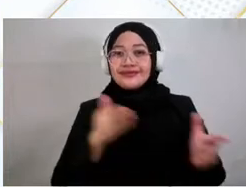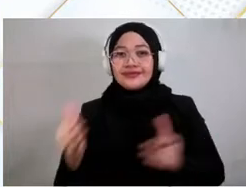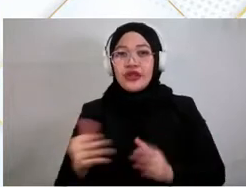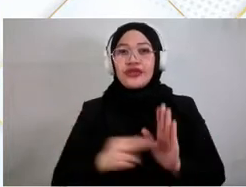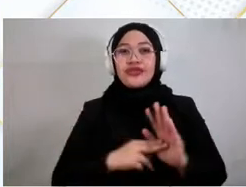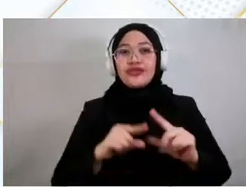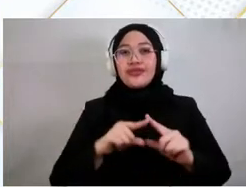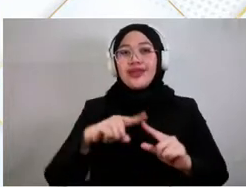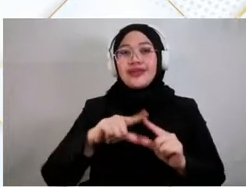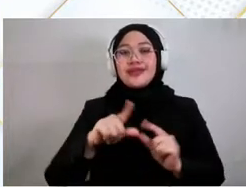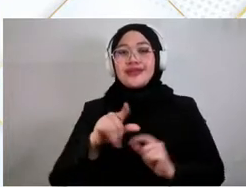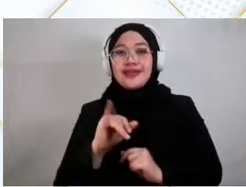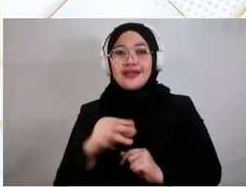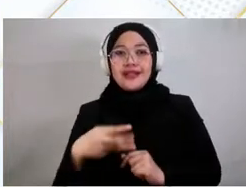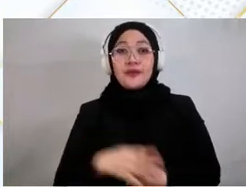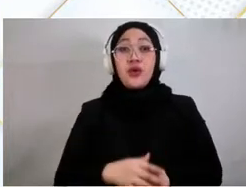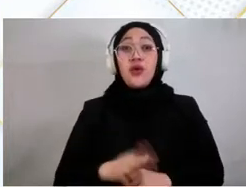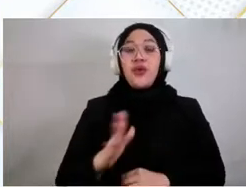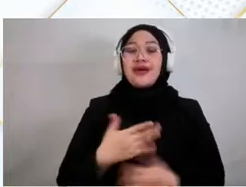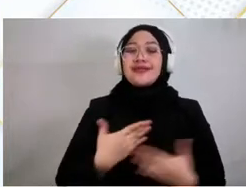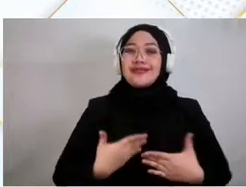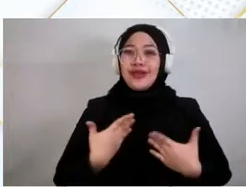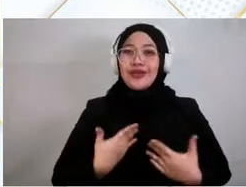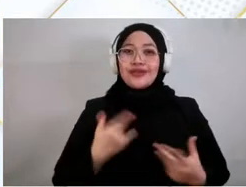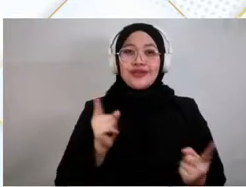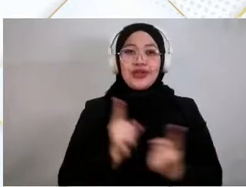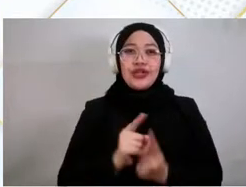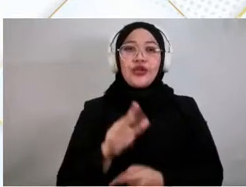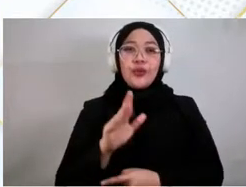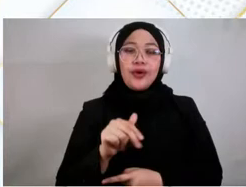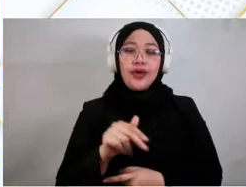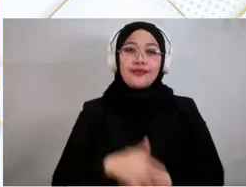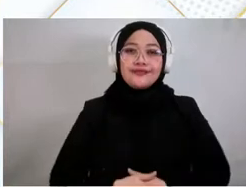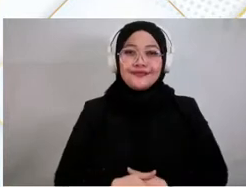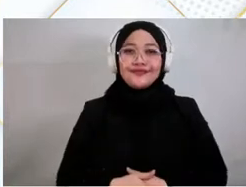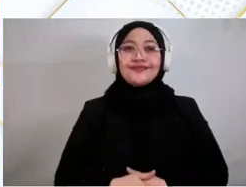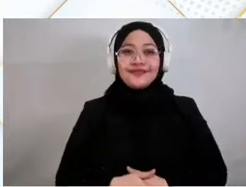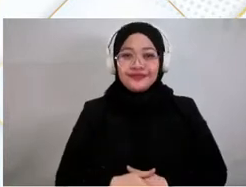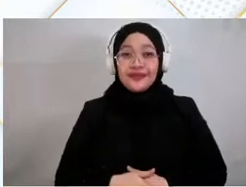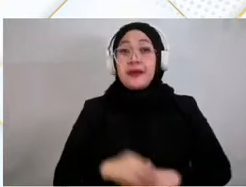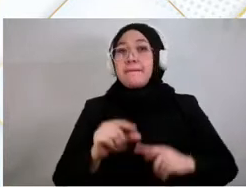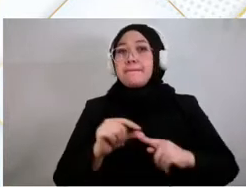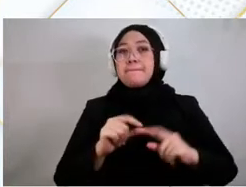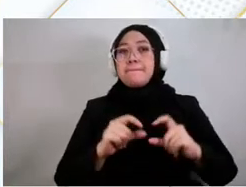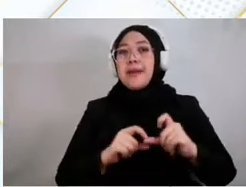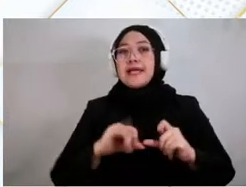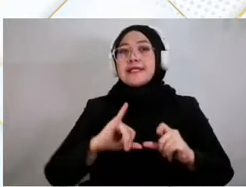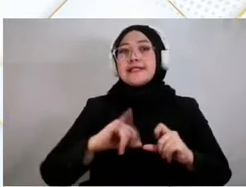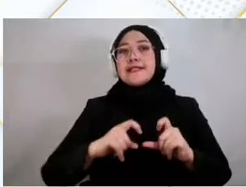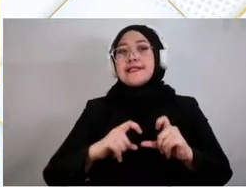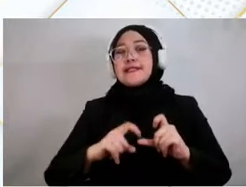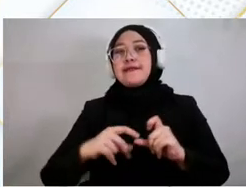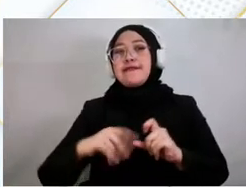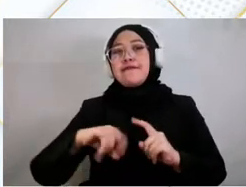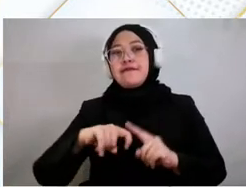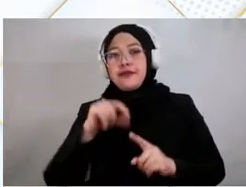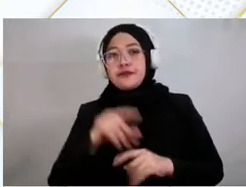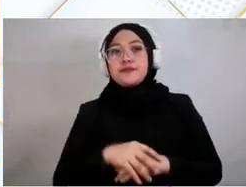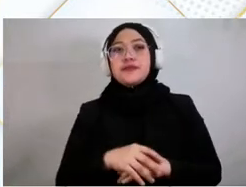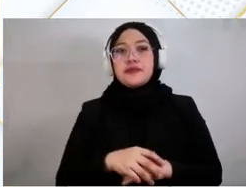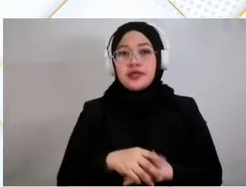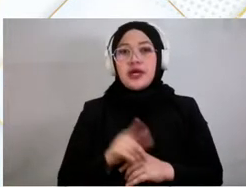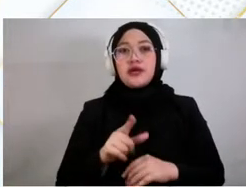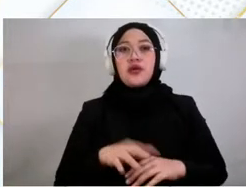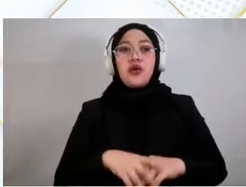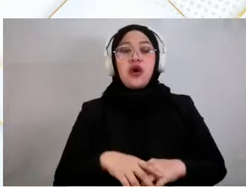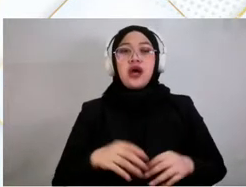Hi, Natalie. Good to see you again. Nat, the Pacific is undoubtedly one of the most strategically important regions in the